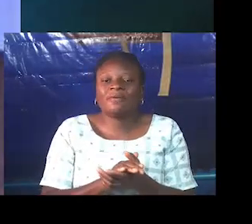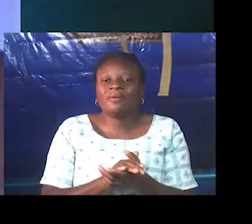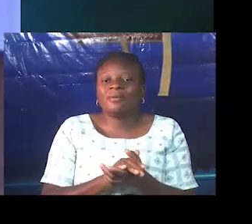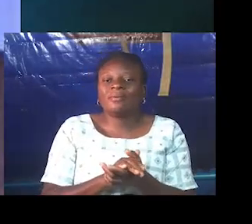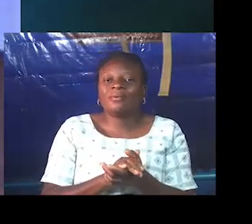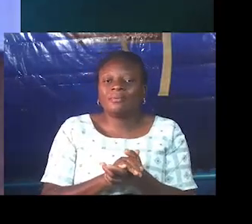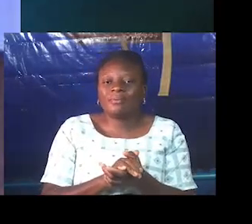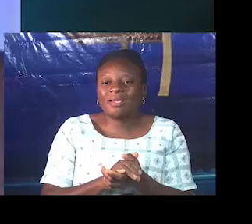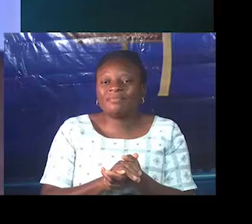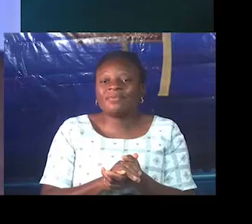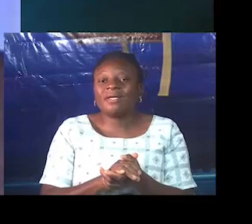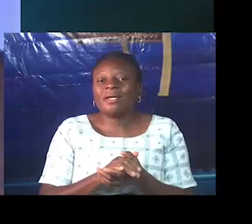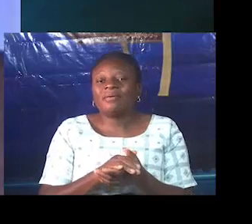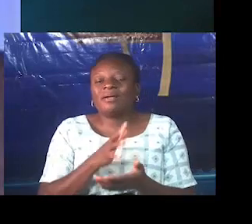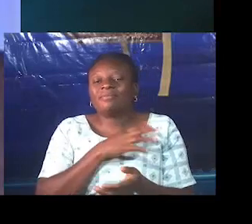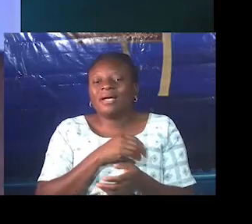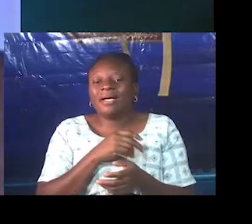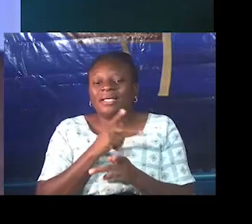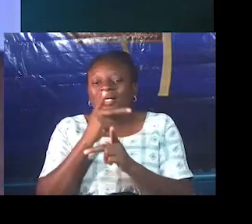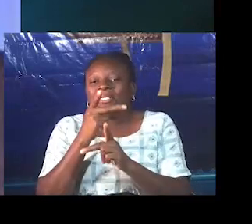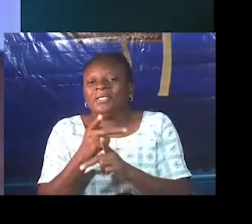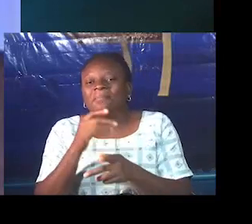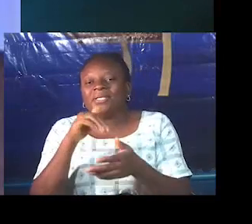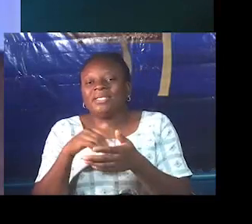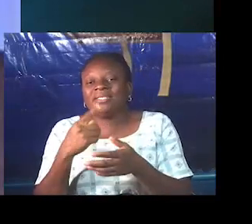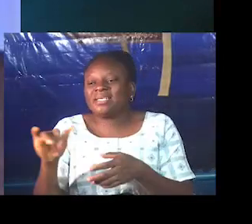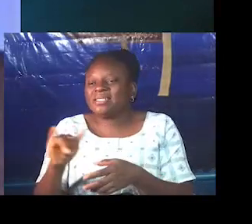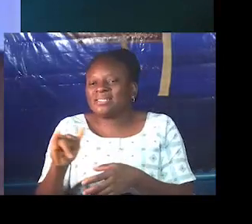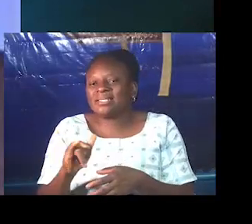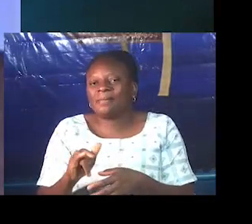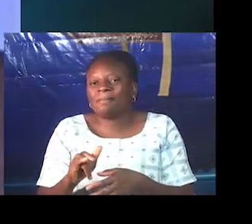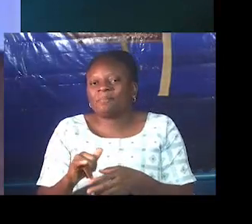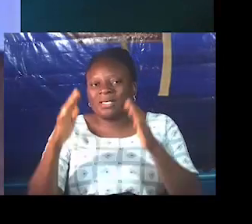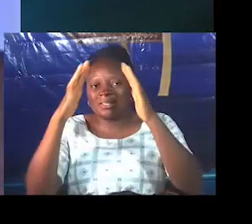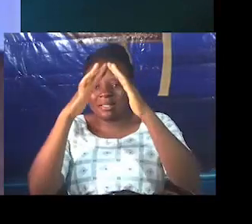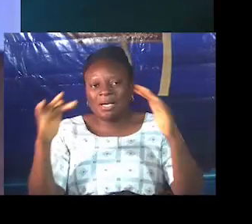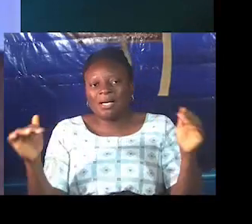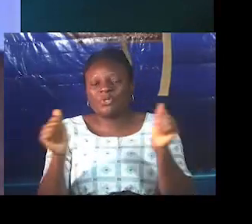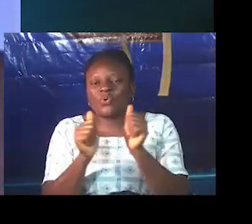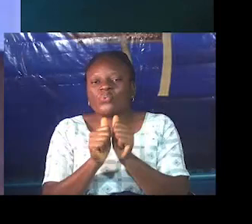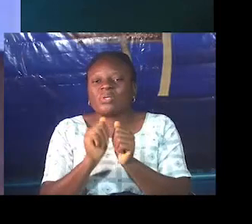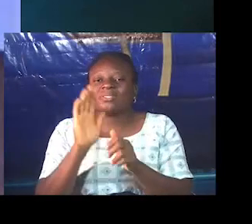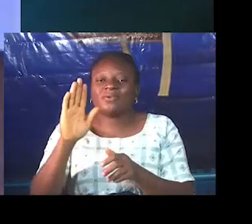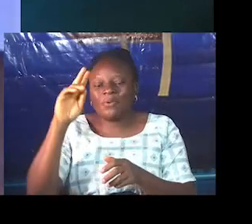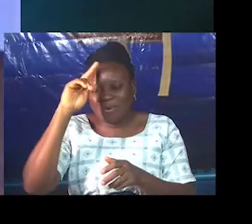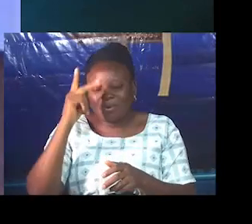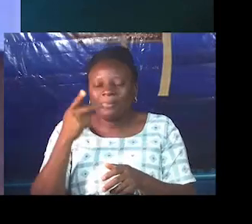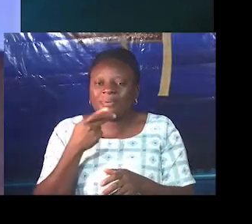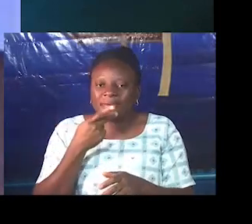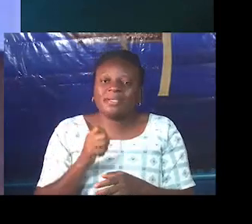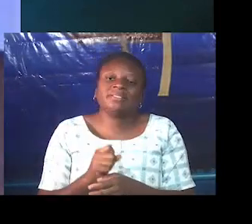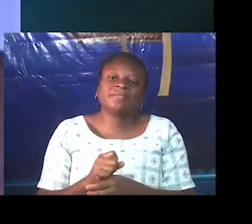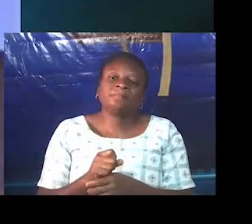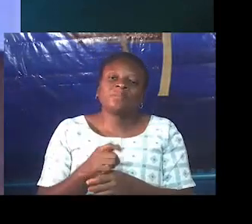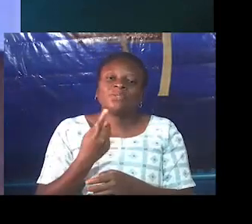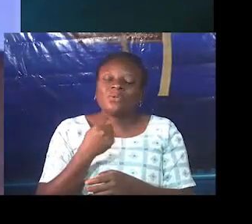a boy. Now, so before you ever think of beginning to pray for a life partner or not, are you weaned from your